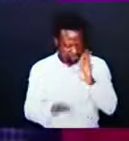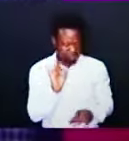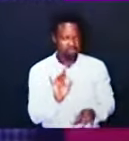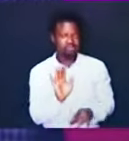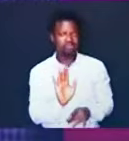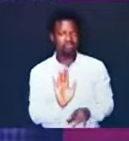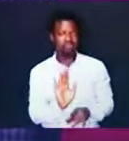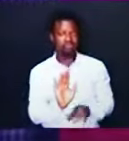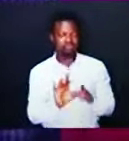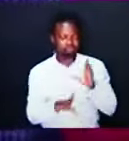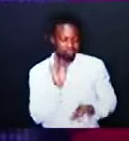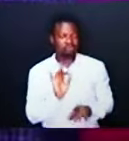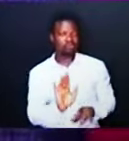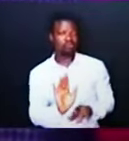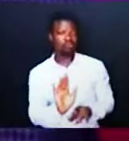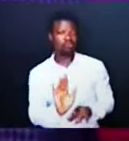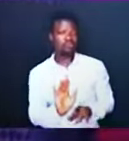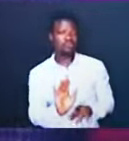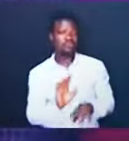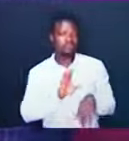can't dia you who mwa die.